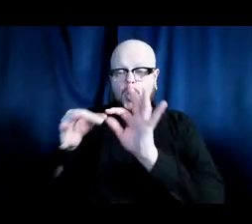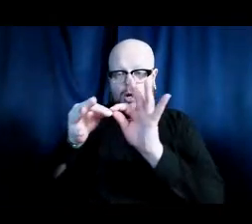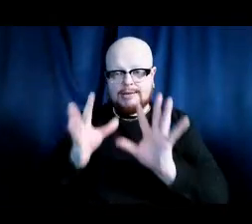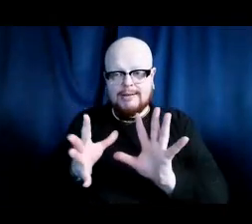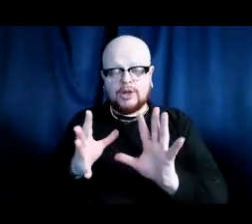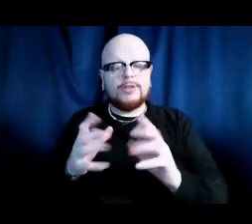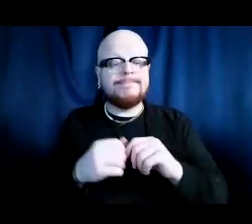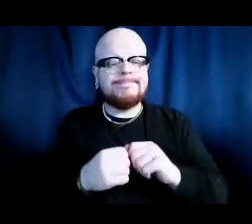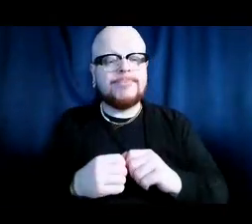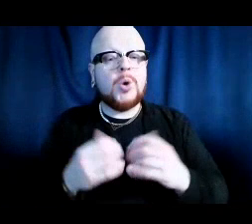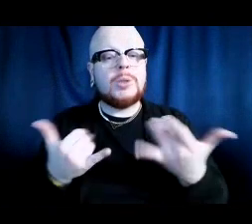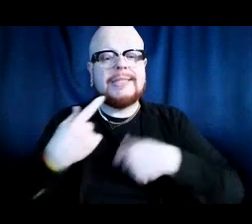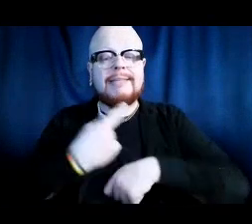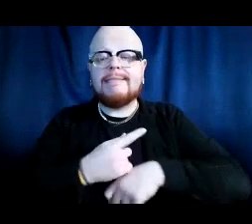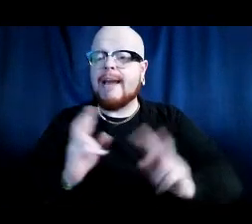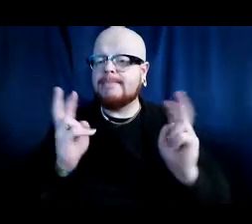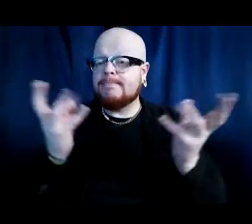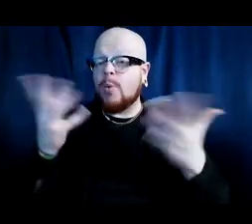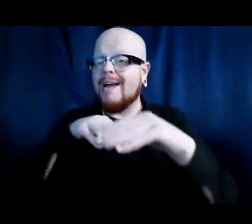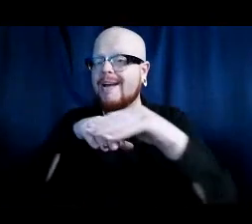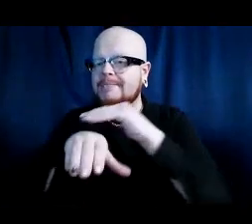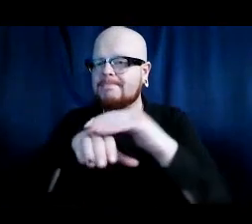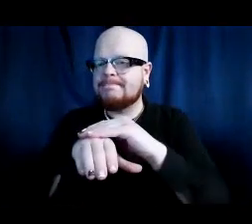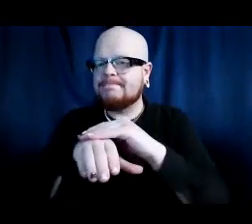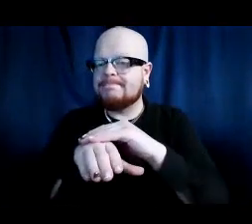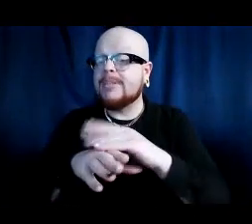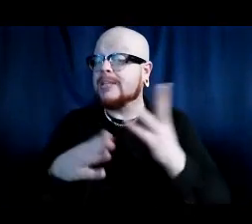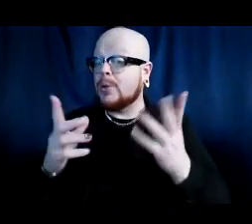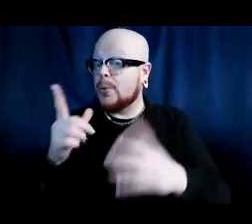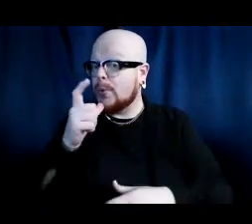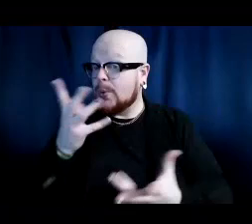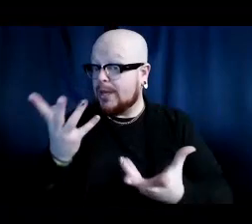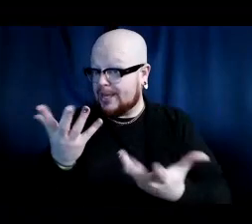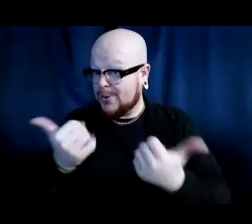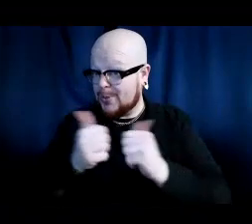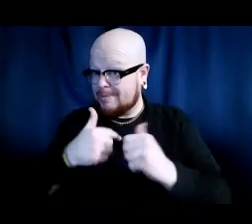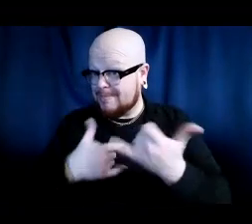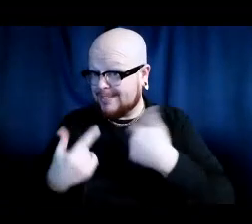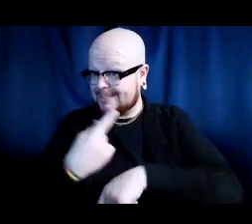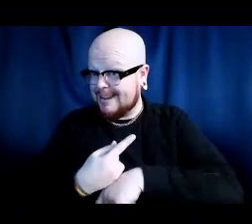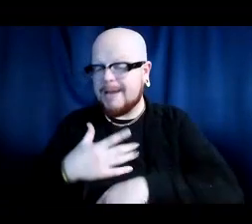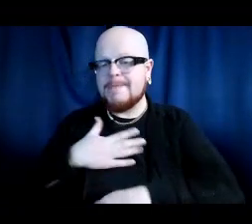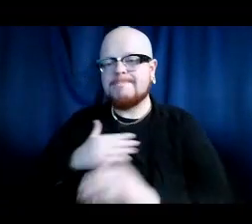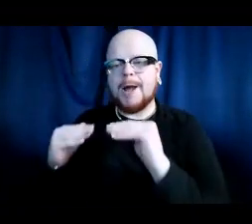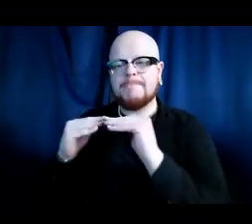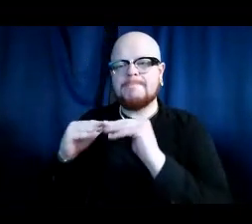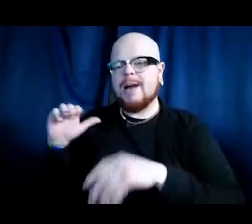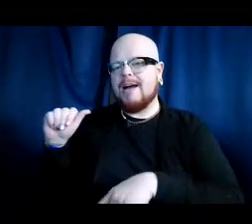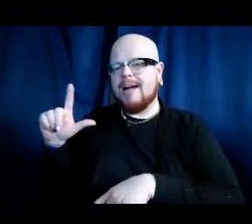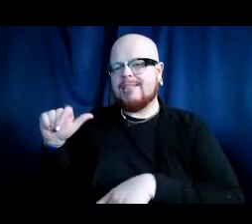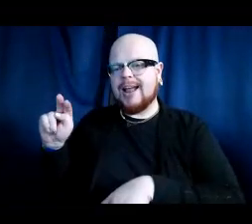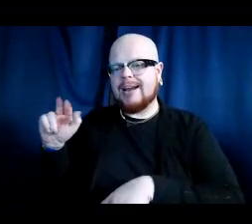is my colleague Alanna. Would you like to introduce yourself and explain the accessibility features of today's